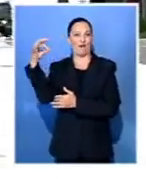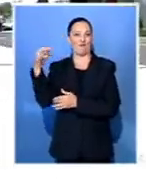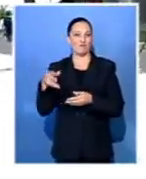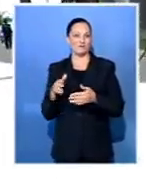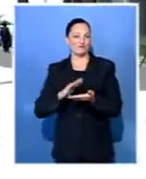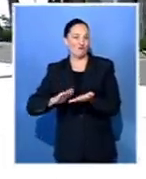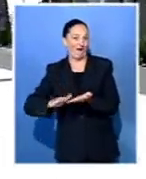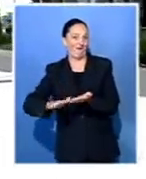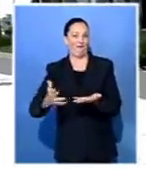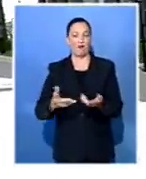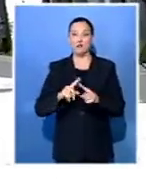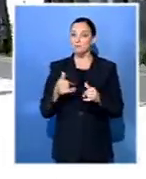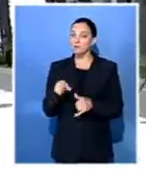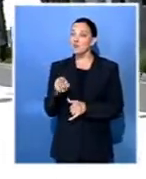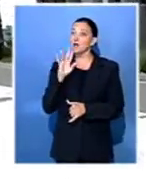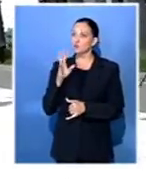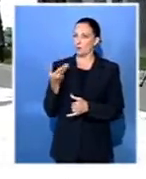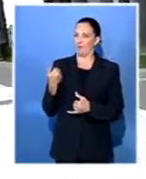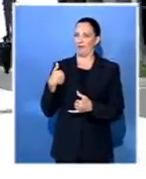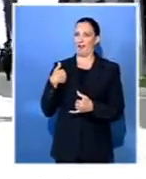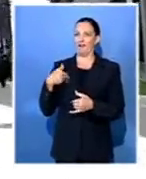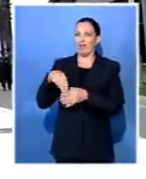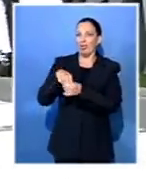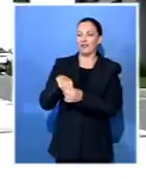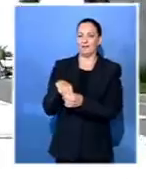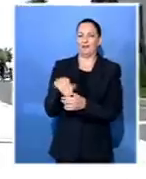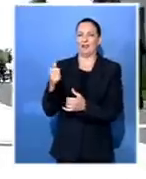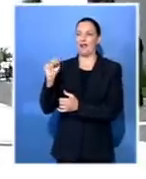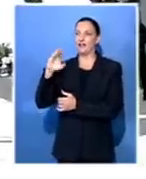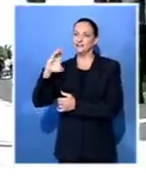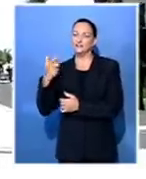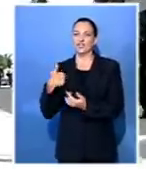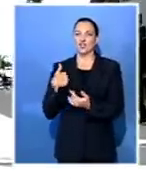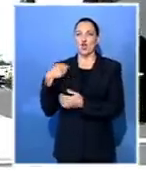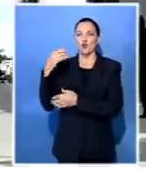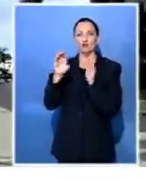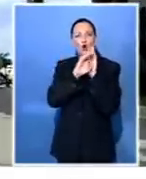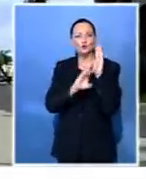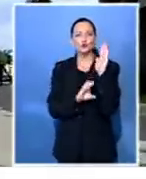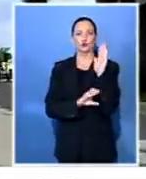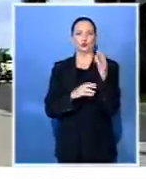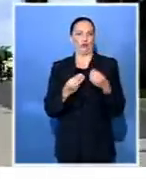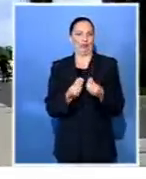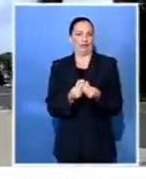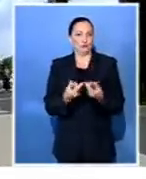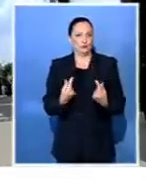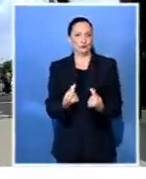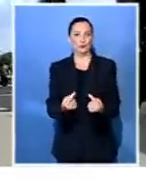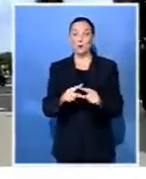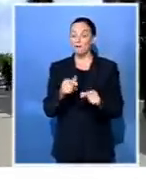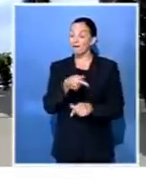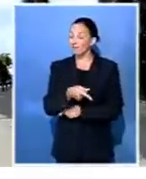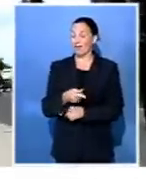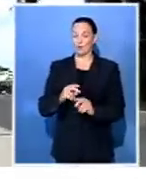suppose, Desiree, that resonated with him also being the NC's legal as well as constitutional affairs, heading the department, which was